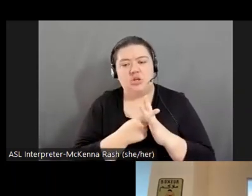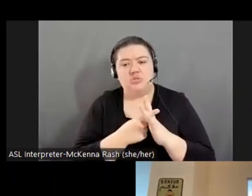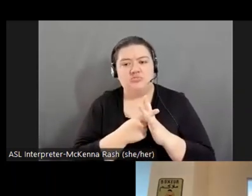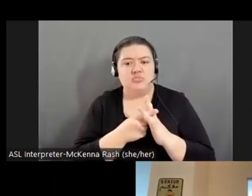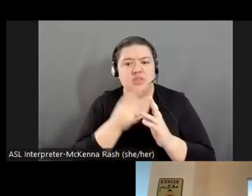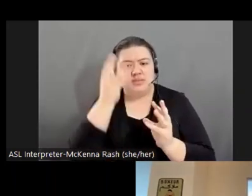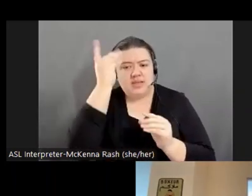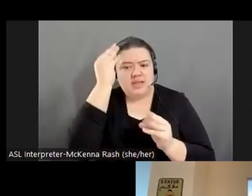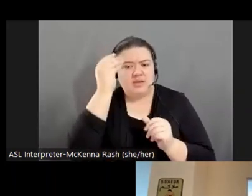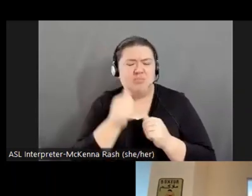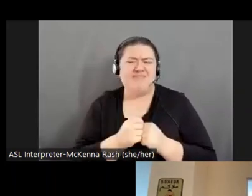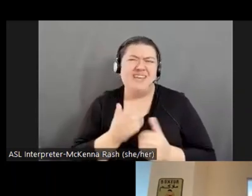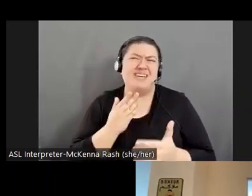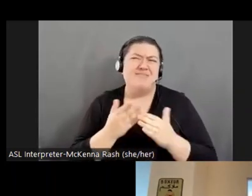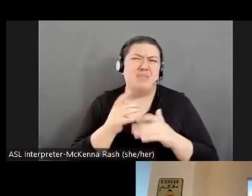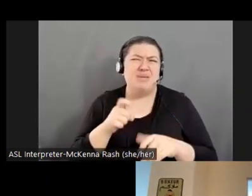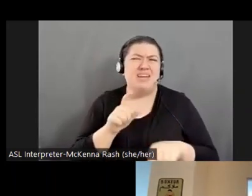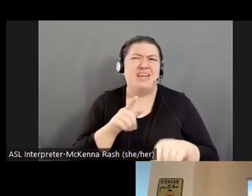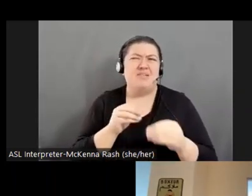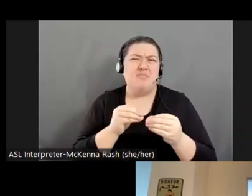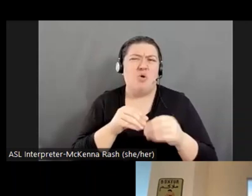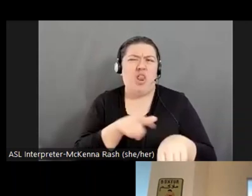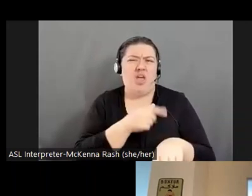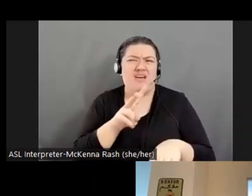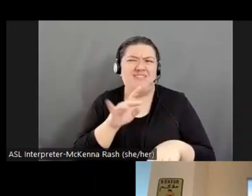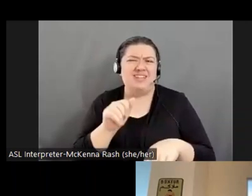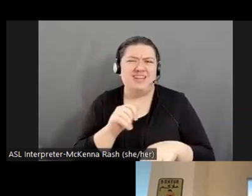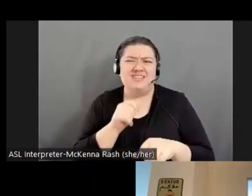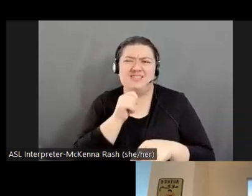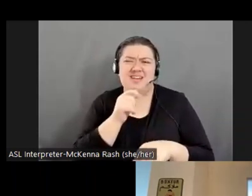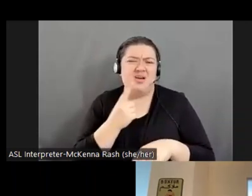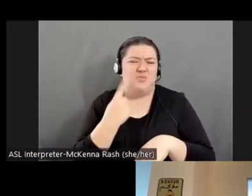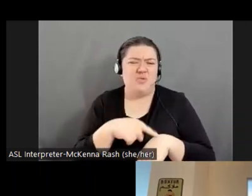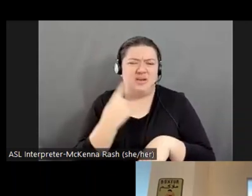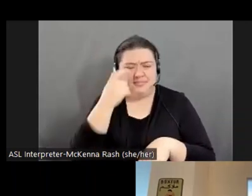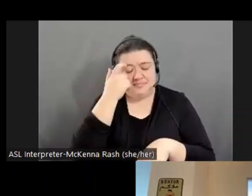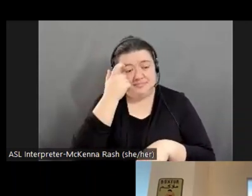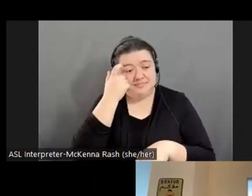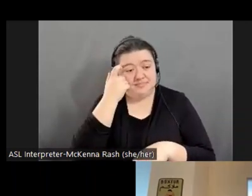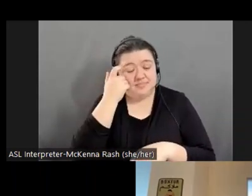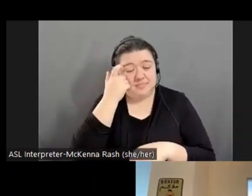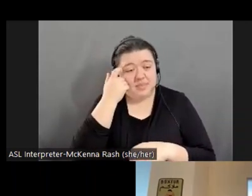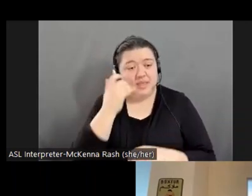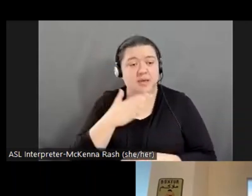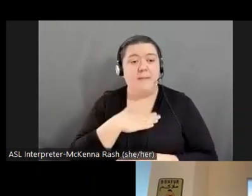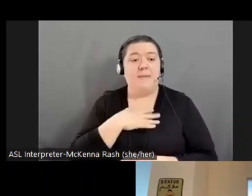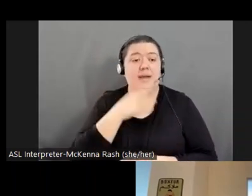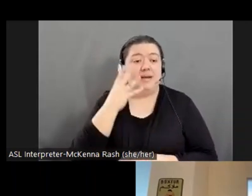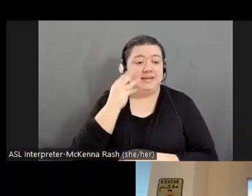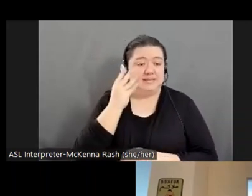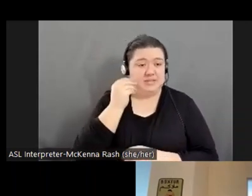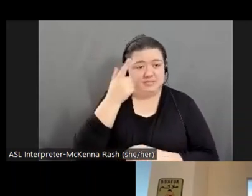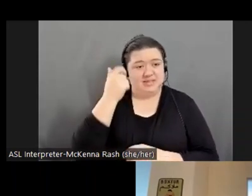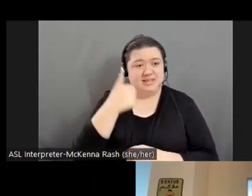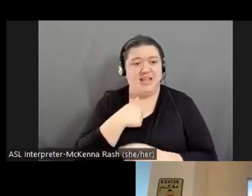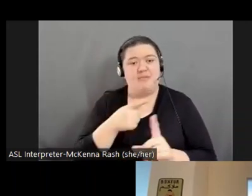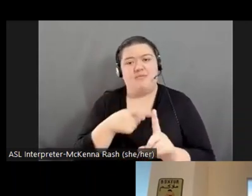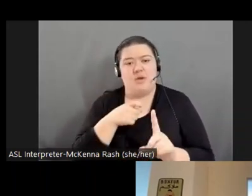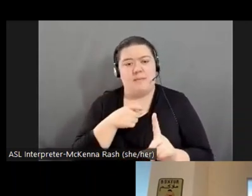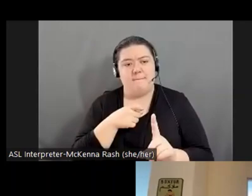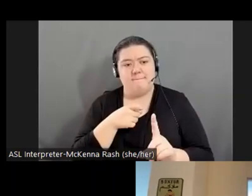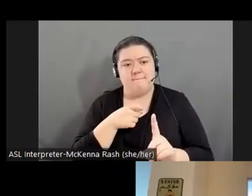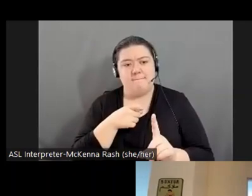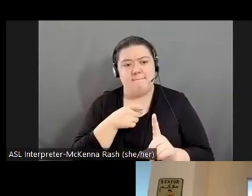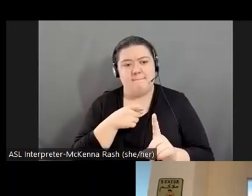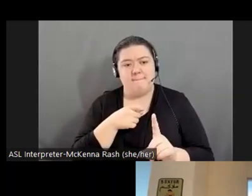I should probably be looking for a longer term visa than this being a one-off? Well, in my experience, because I came from like